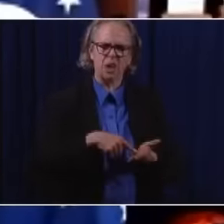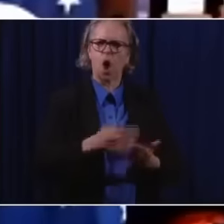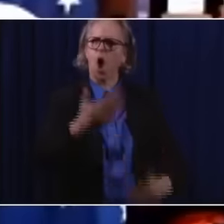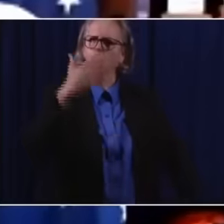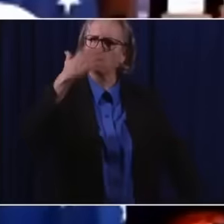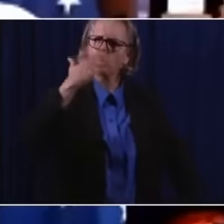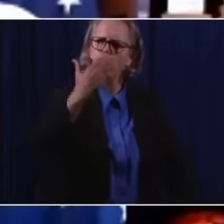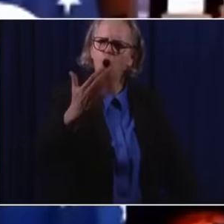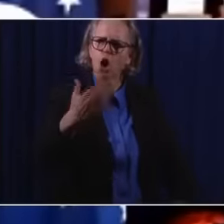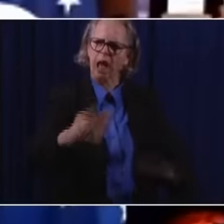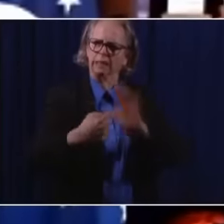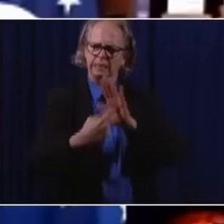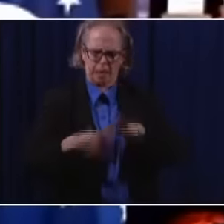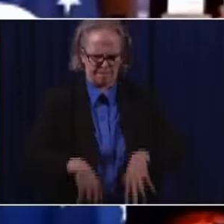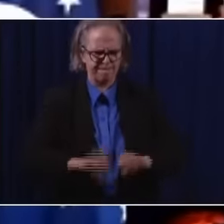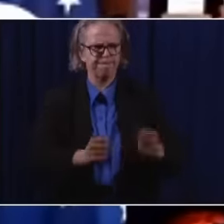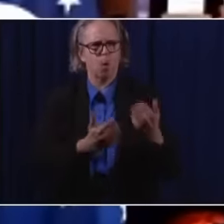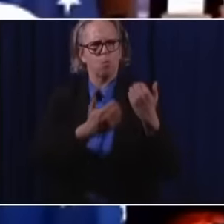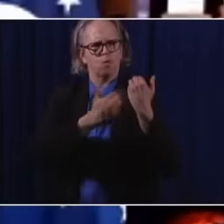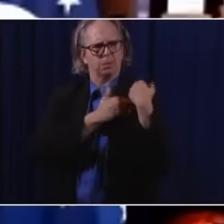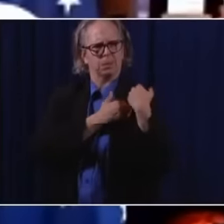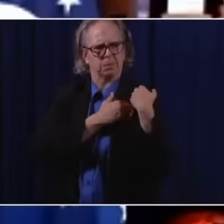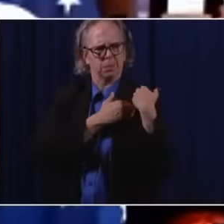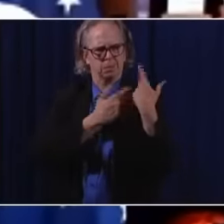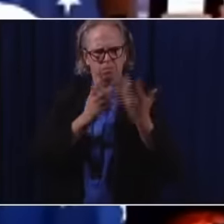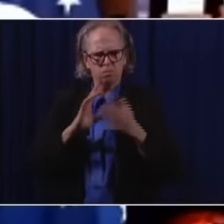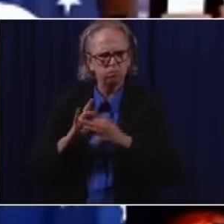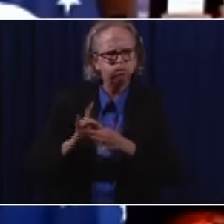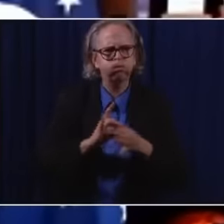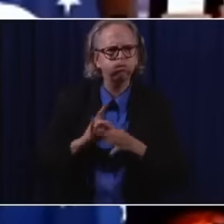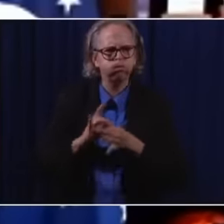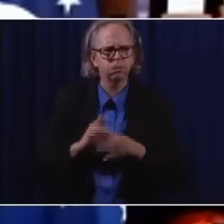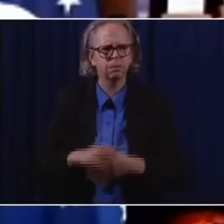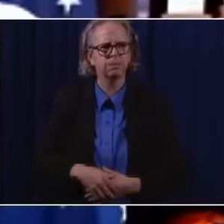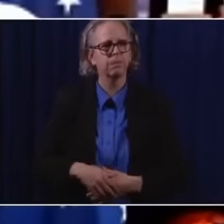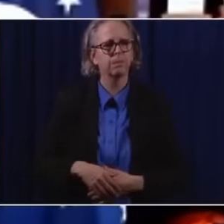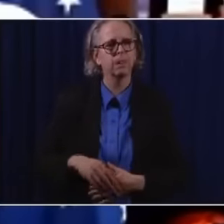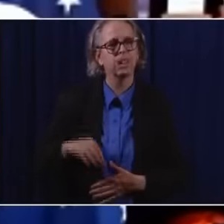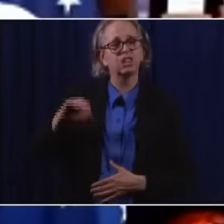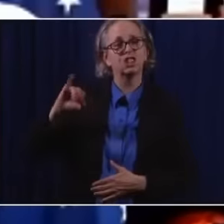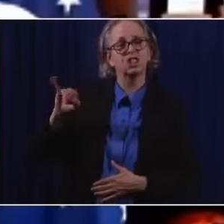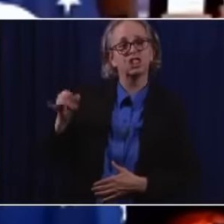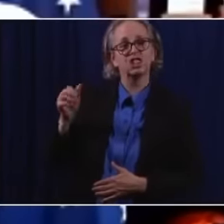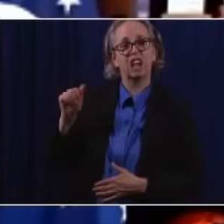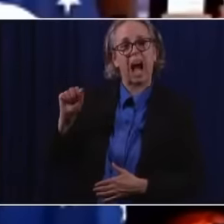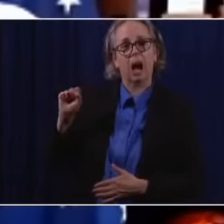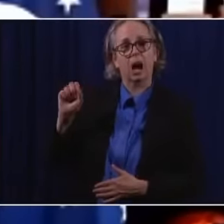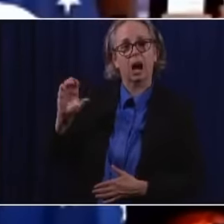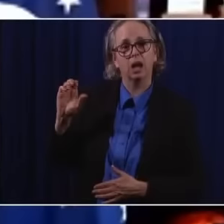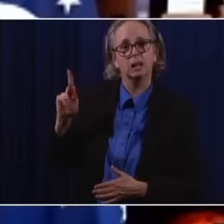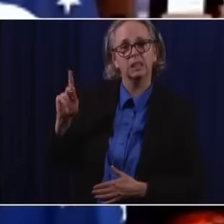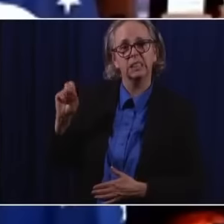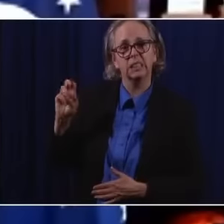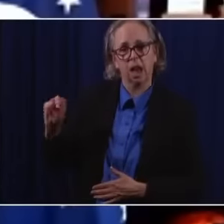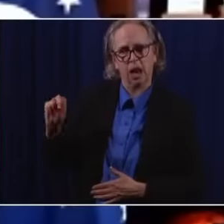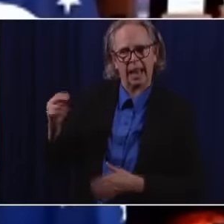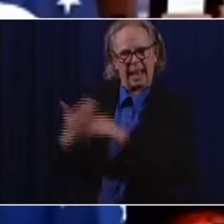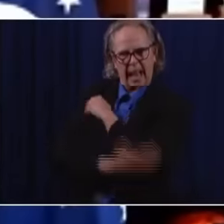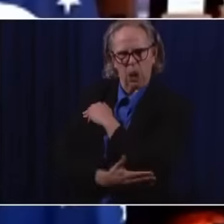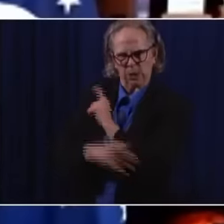doing to try to coordinate. In Jackson County, I want to highlight them. They have